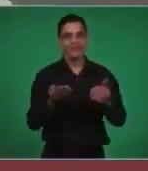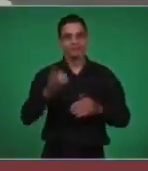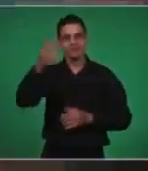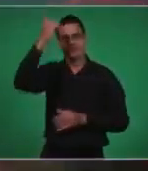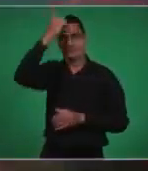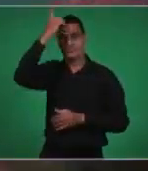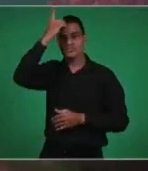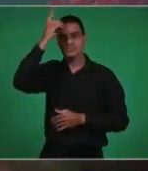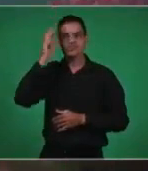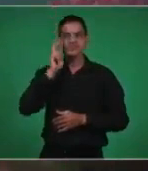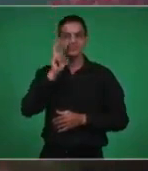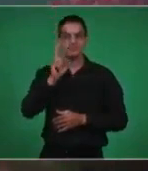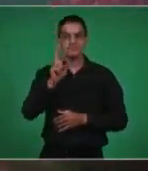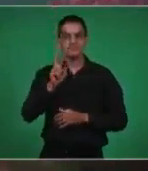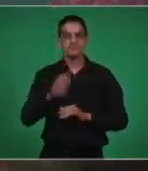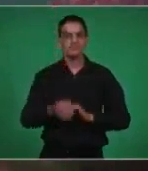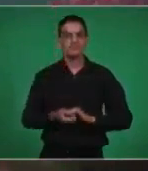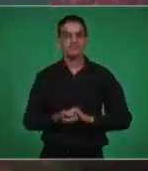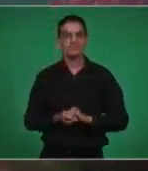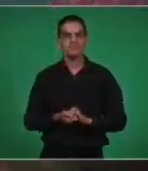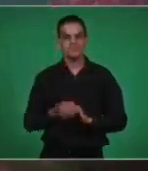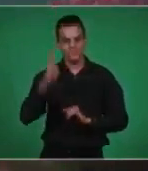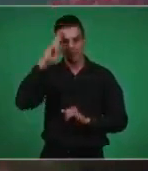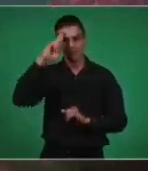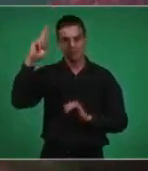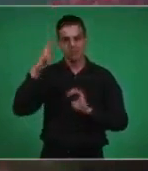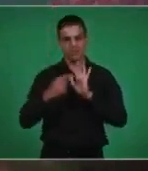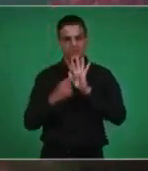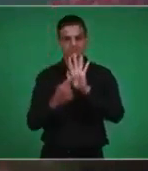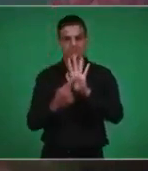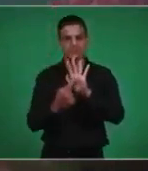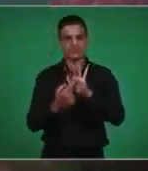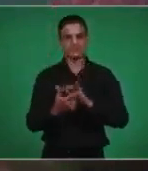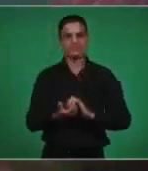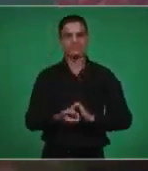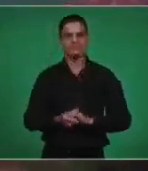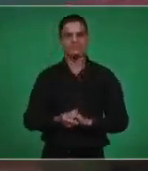There was a spiritual gift. The Lord is showing a vision.